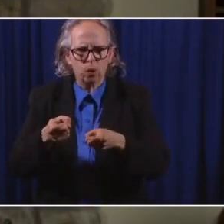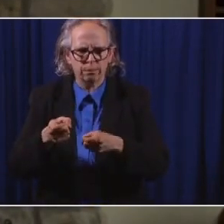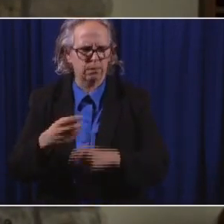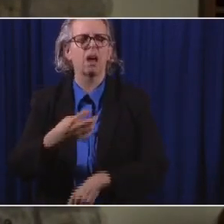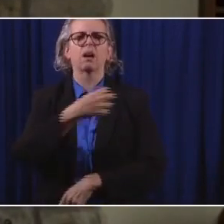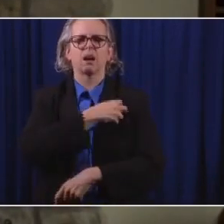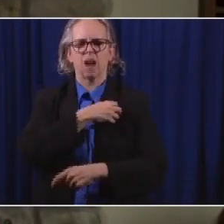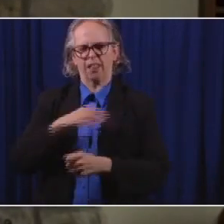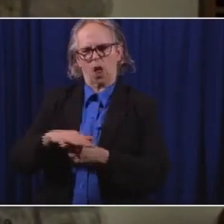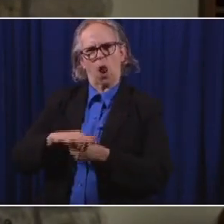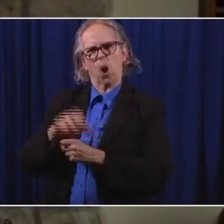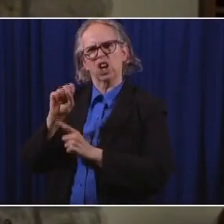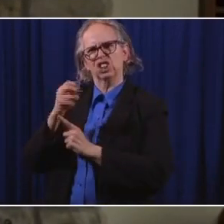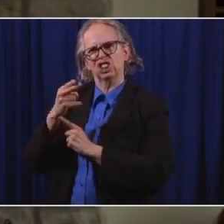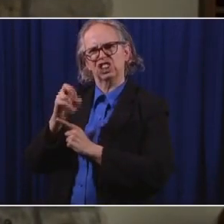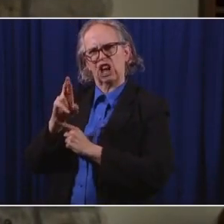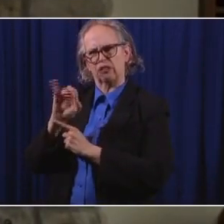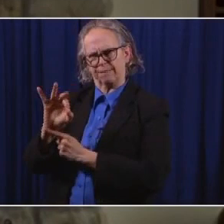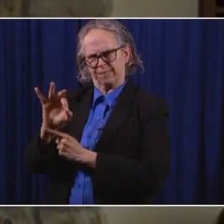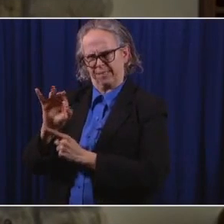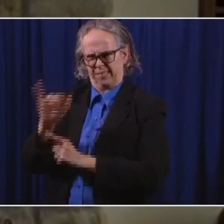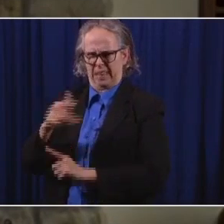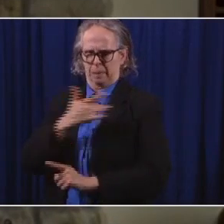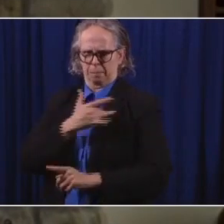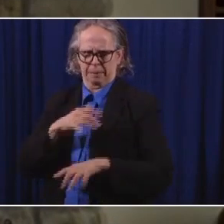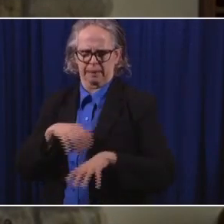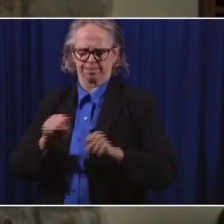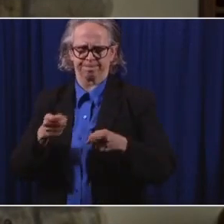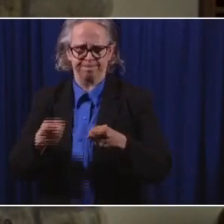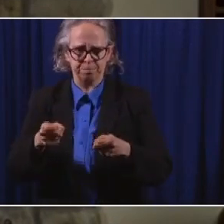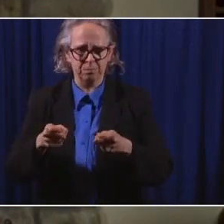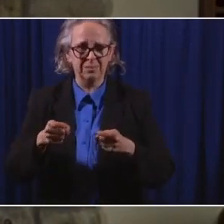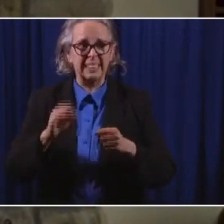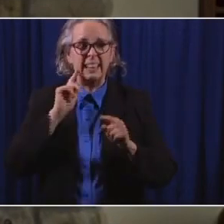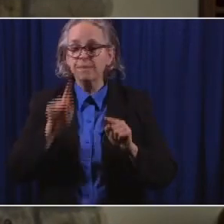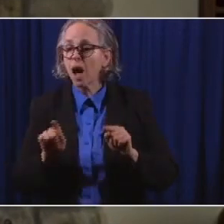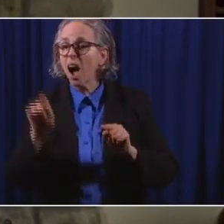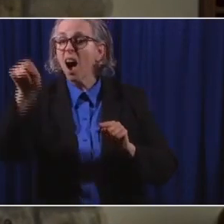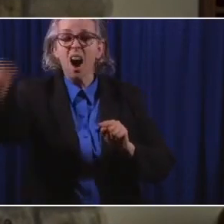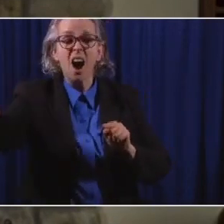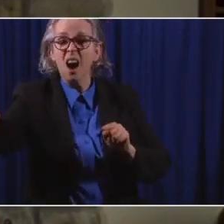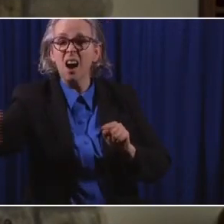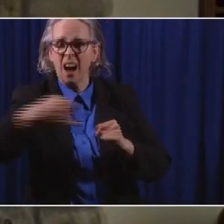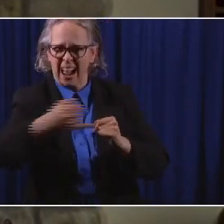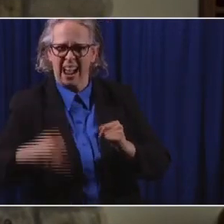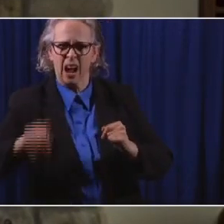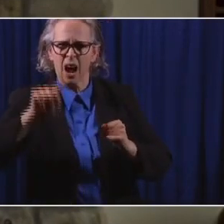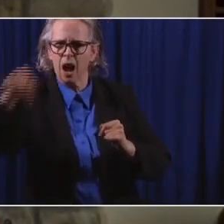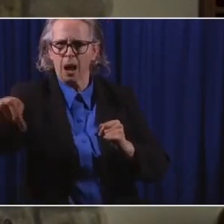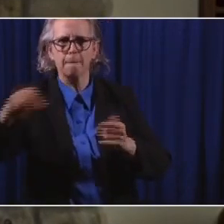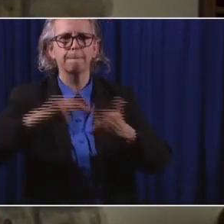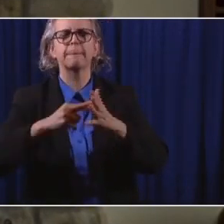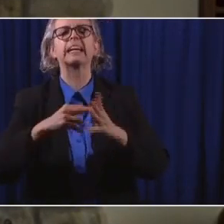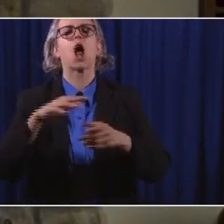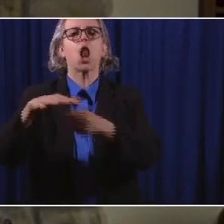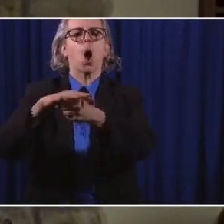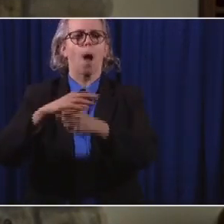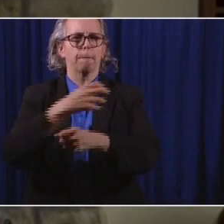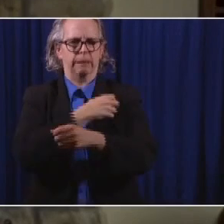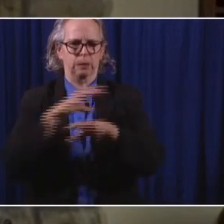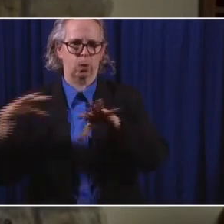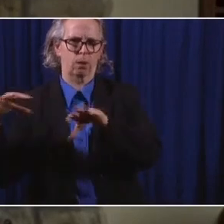a municipality, village, city, then it's up to the local police department. So they would be the first